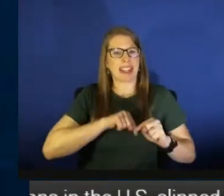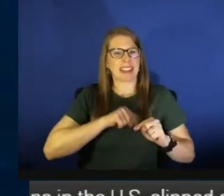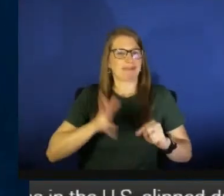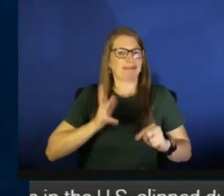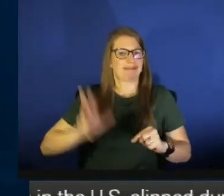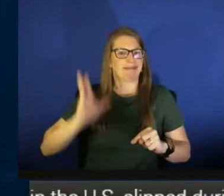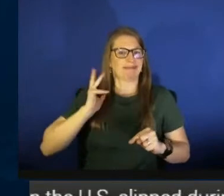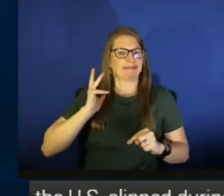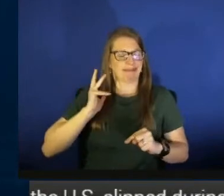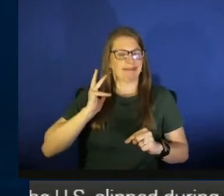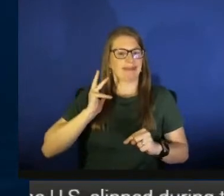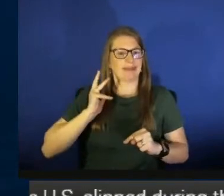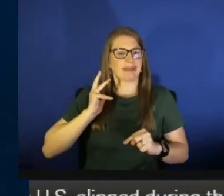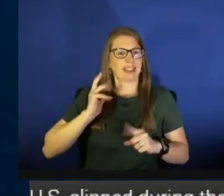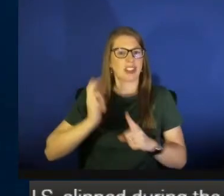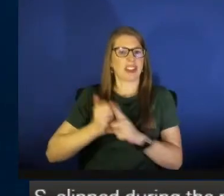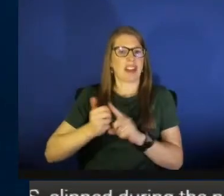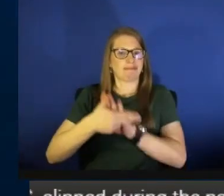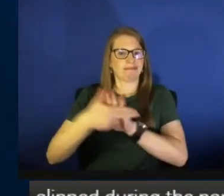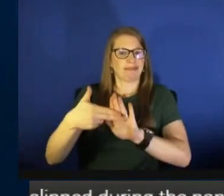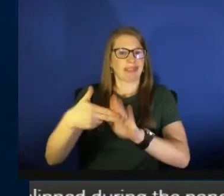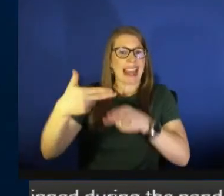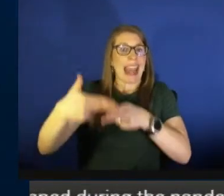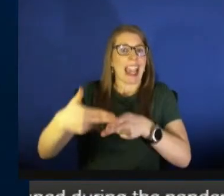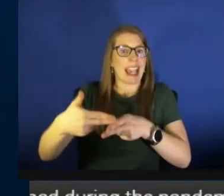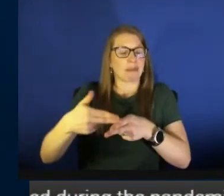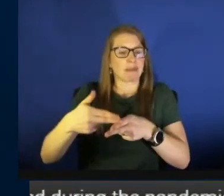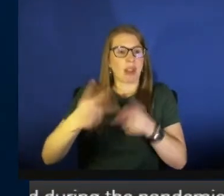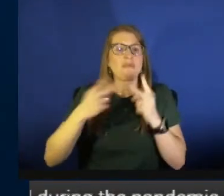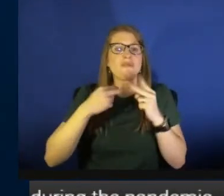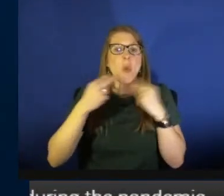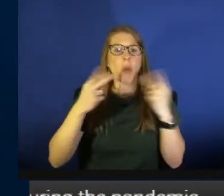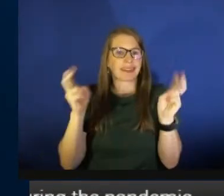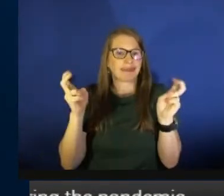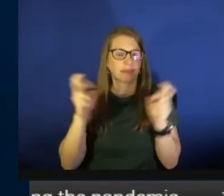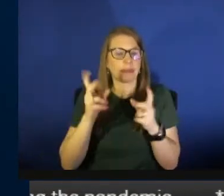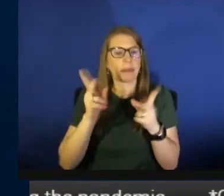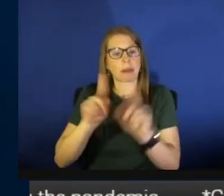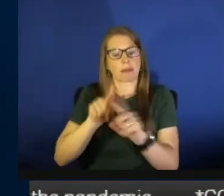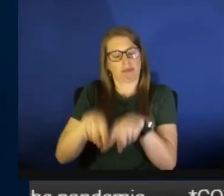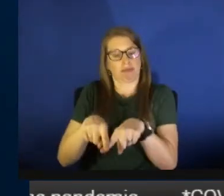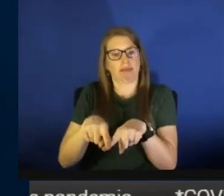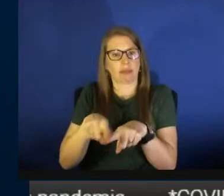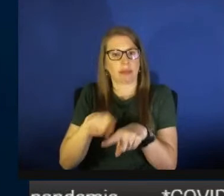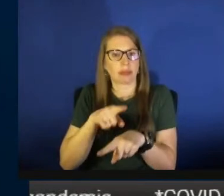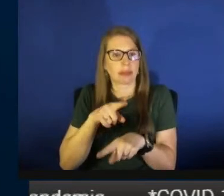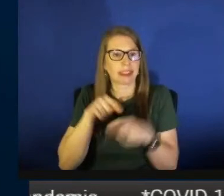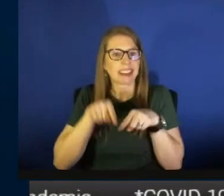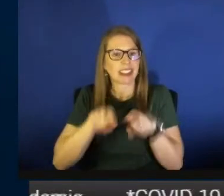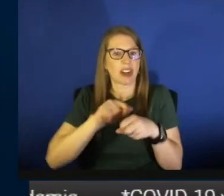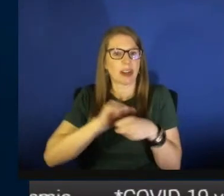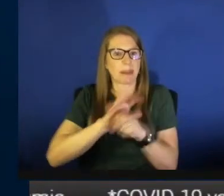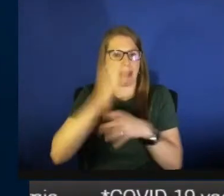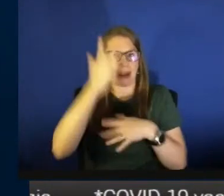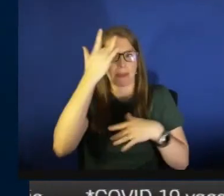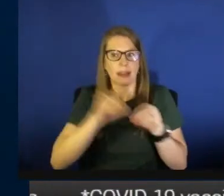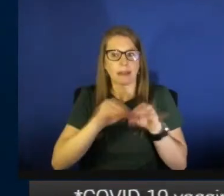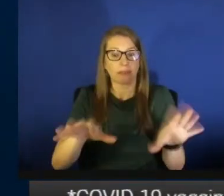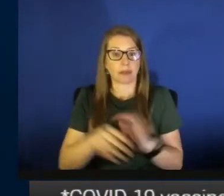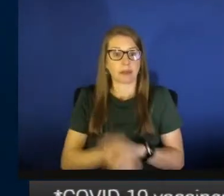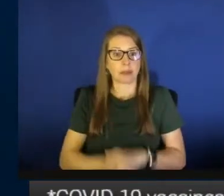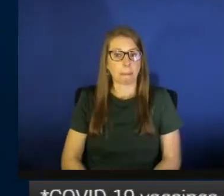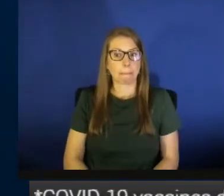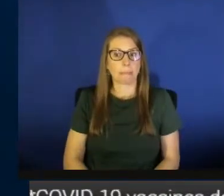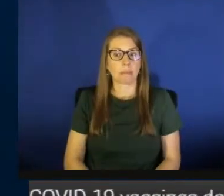kind of a name, a voice during this pandemic that so many people have relied on. But how has the pandemic changed you? Has this changed the way you